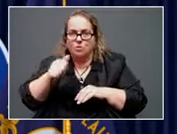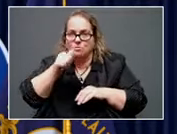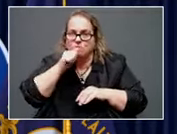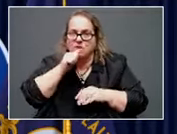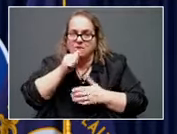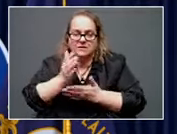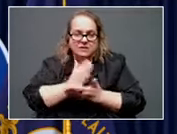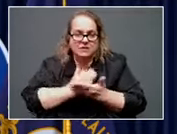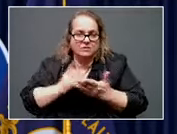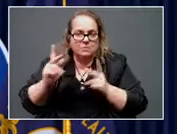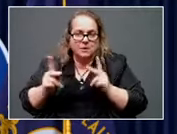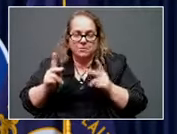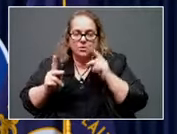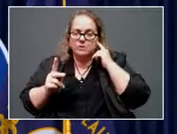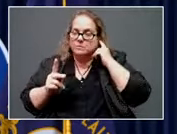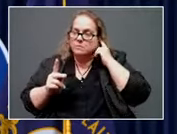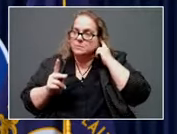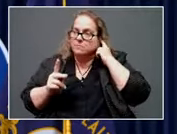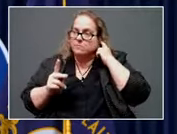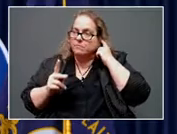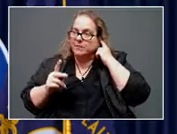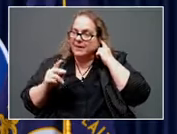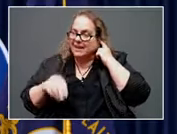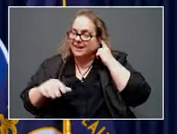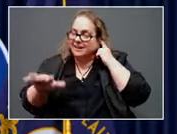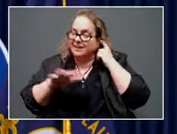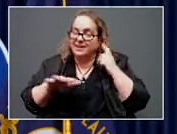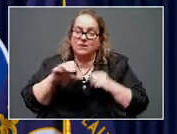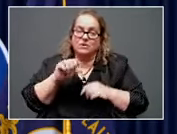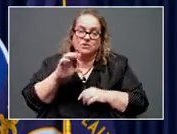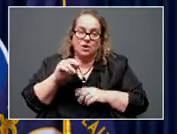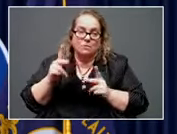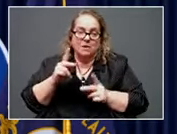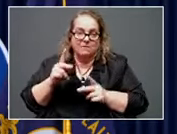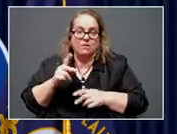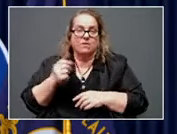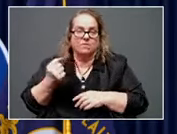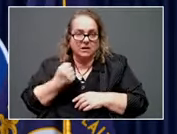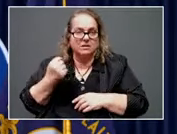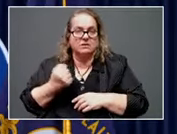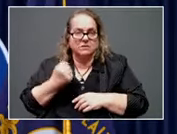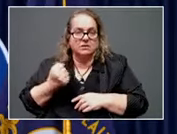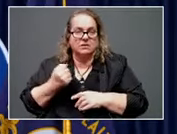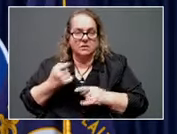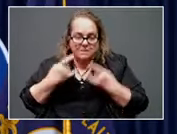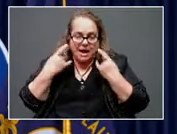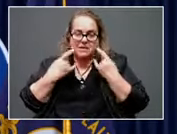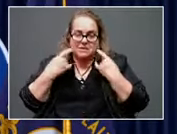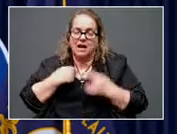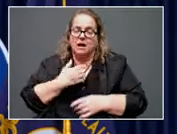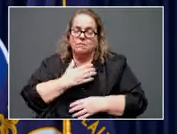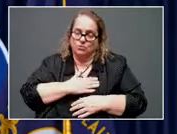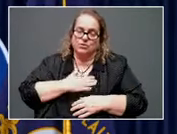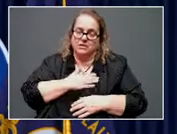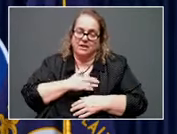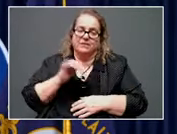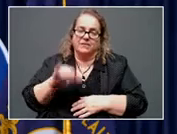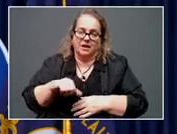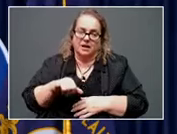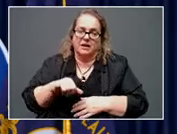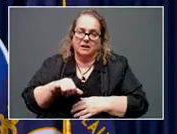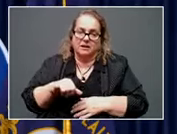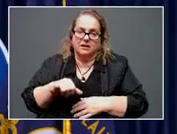folks in the area, and people have held on, and I really appreciate them doing that. And